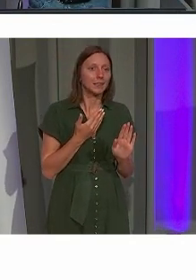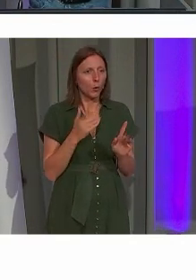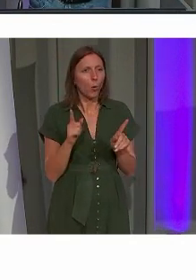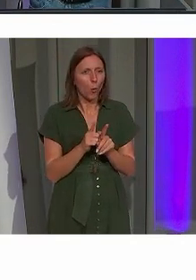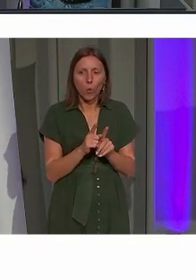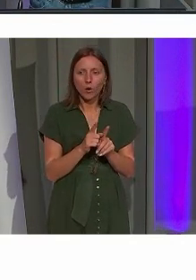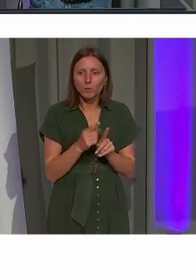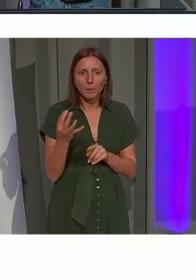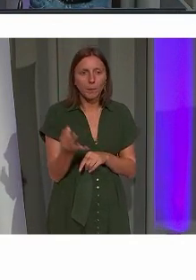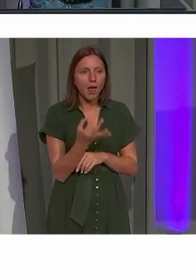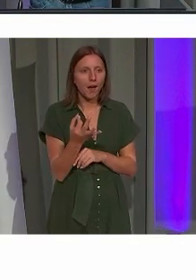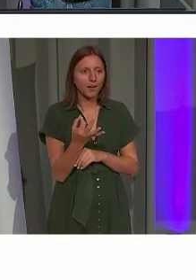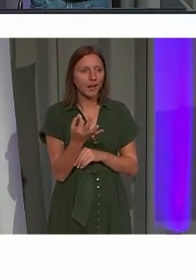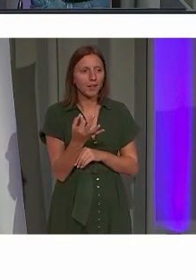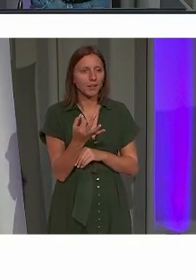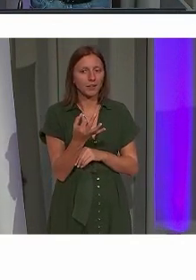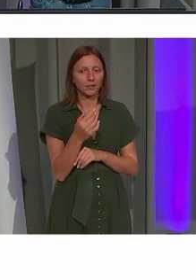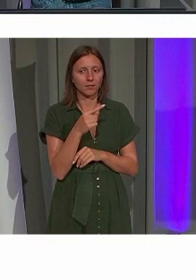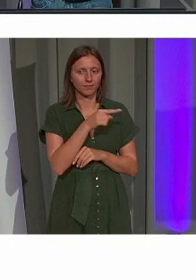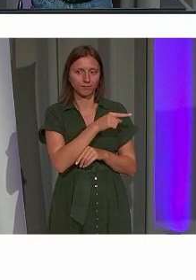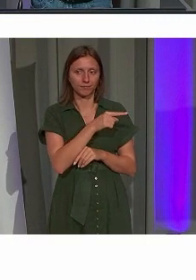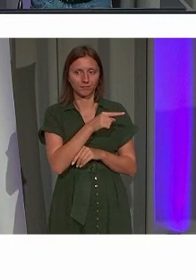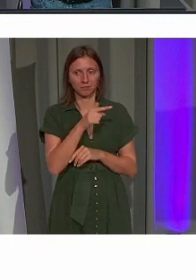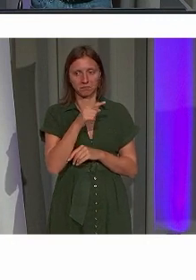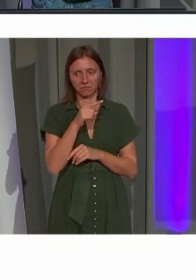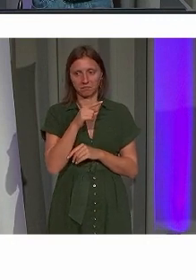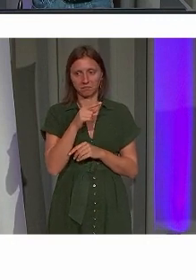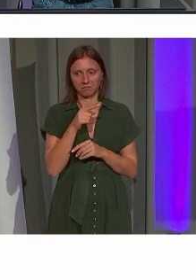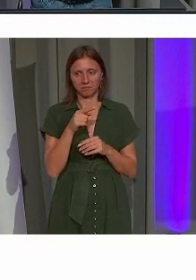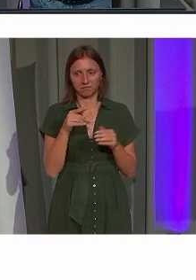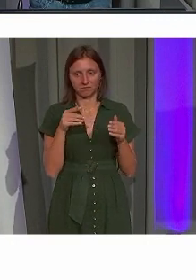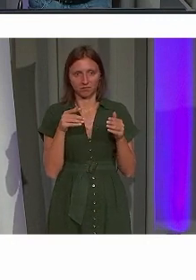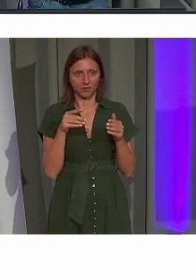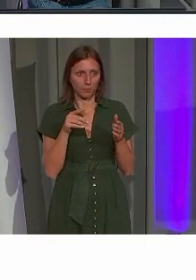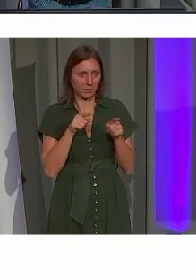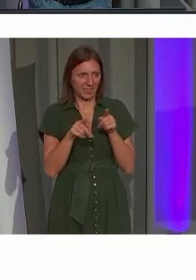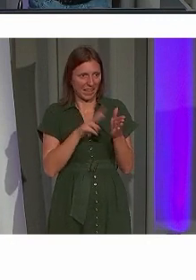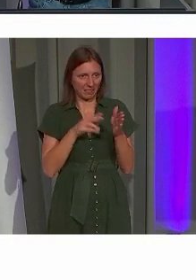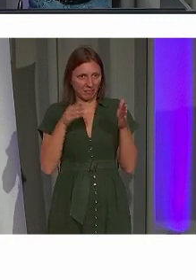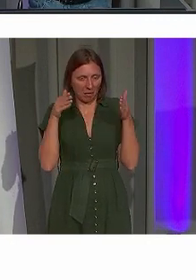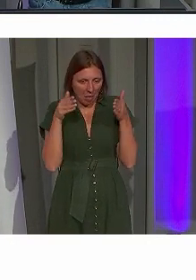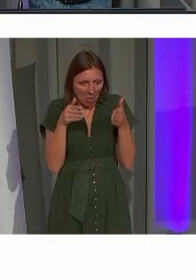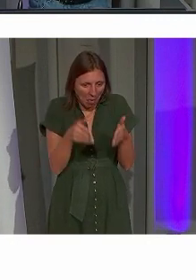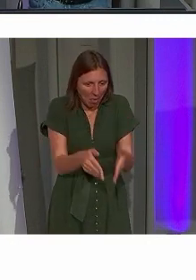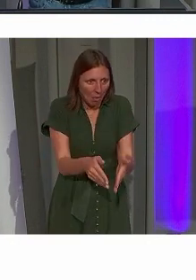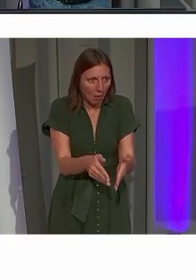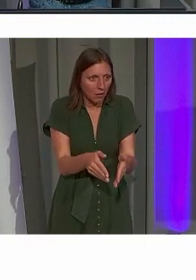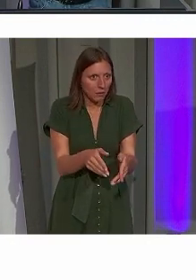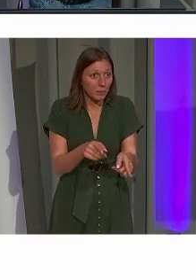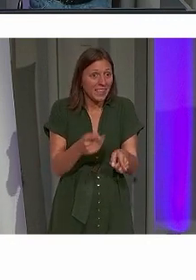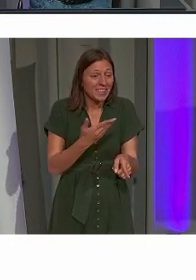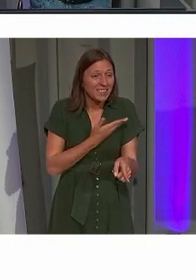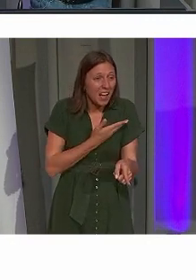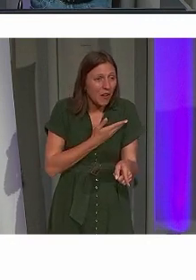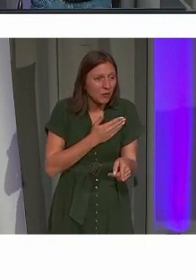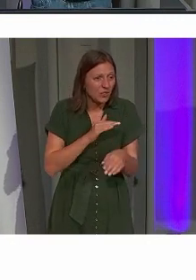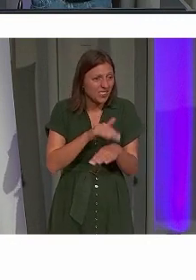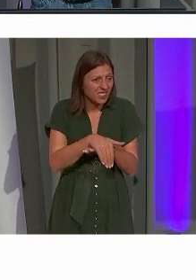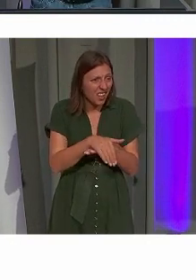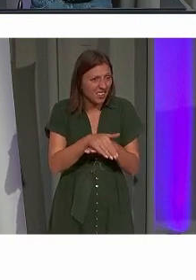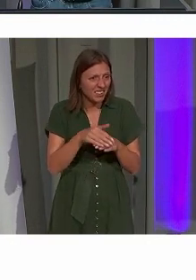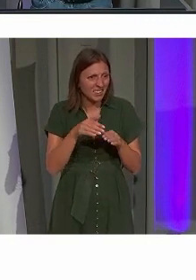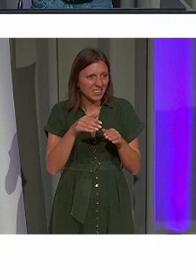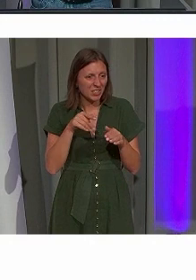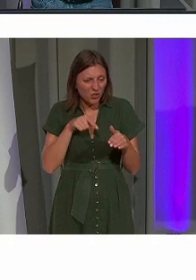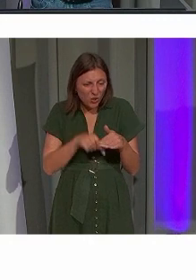social security, you can see that there is actually a rabbit hole, and